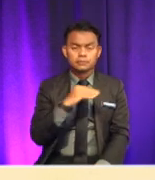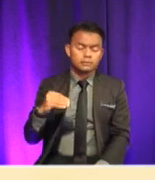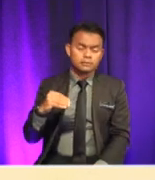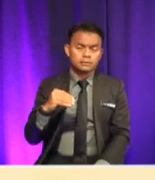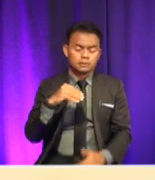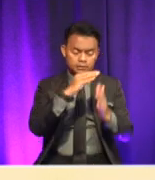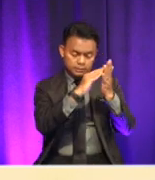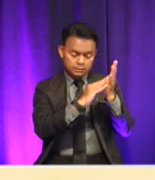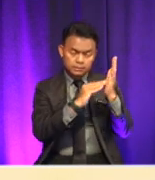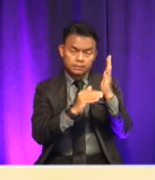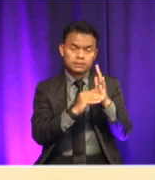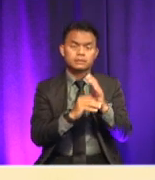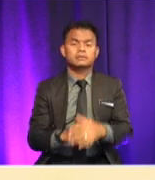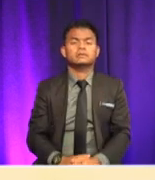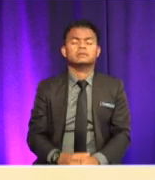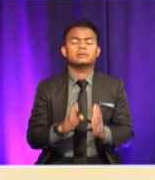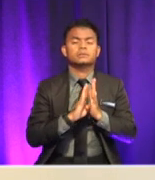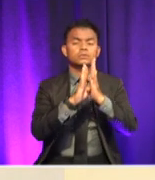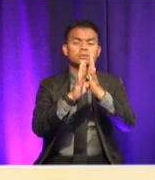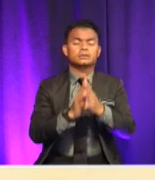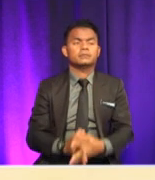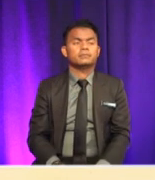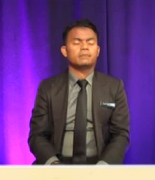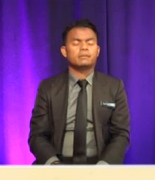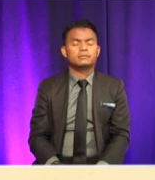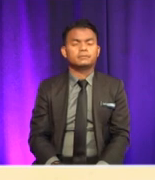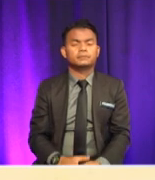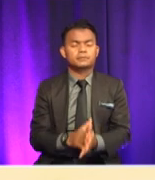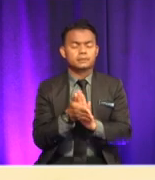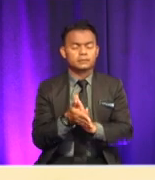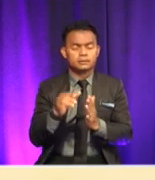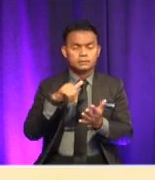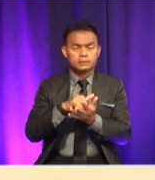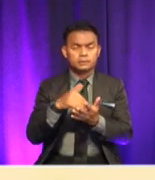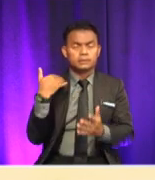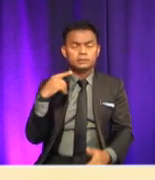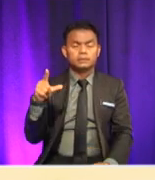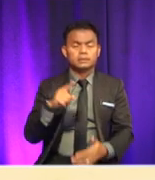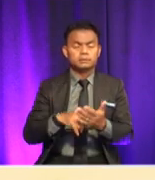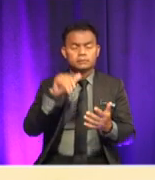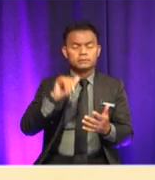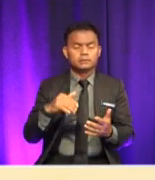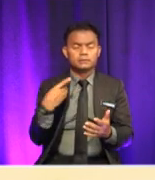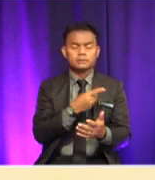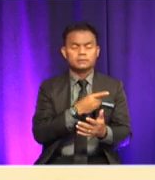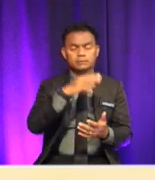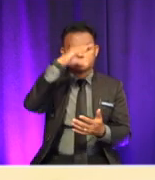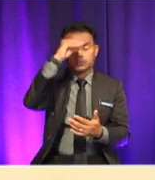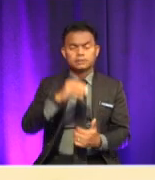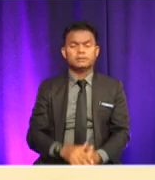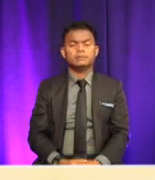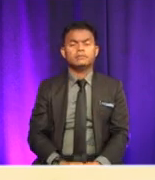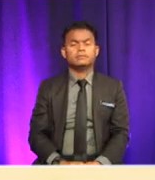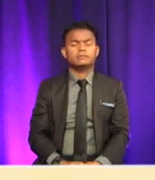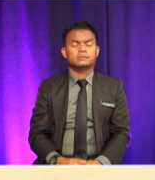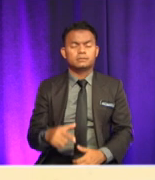the evidence well. Okay. So that is based on evidence. Now we're looking, we have the evidence. We want to go